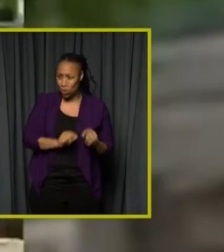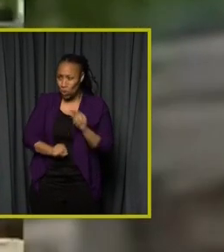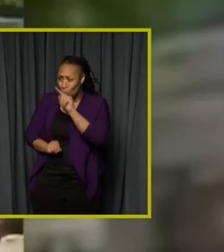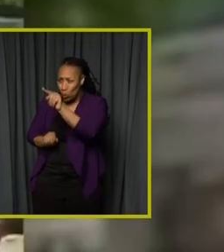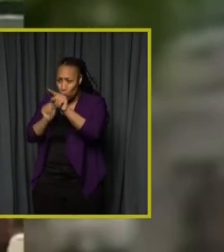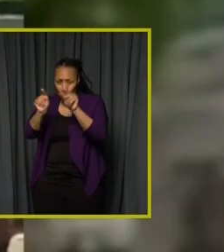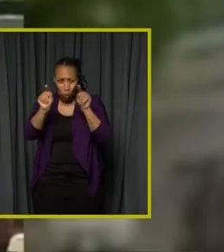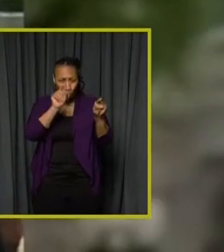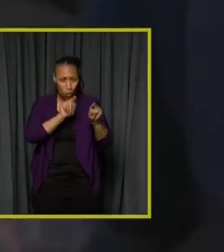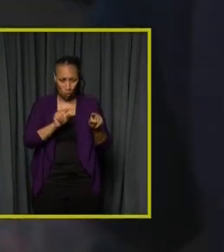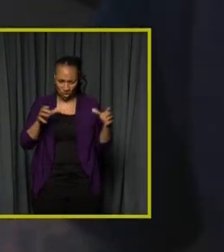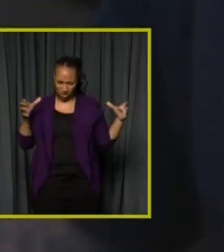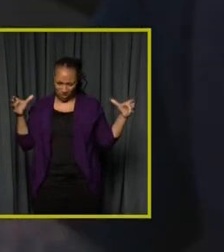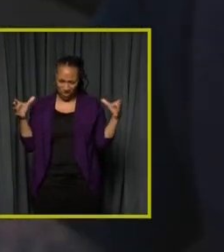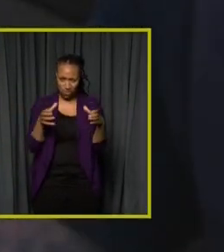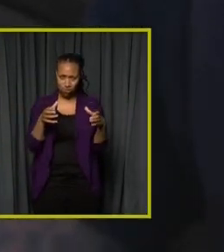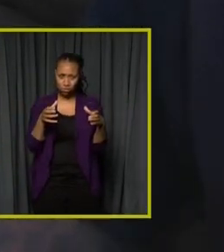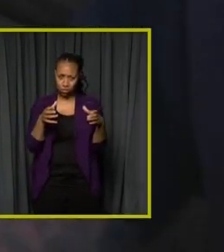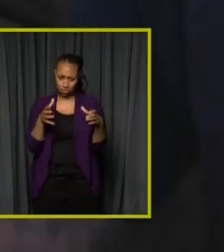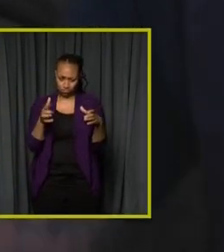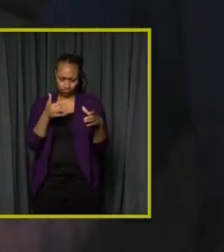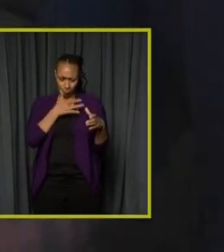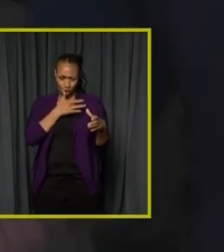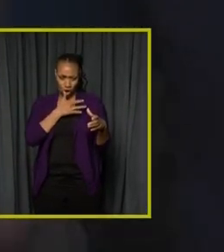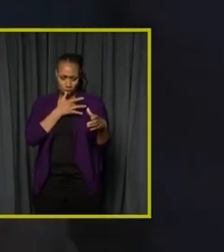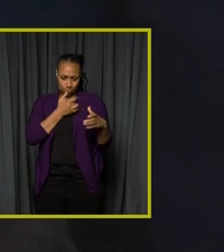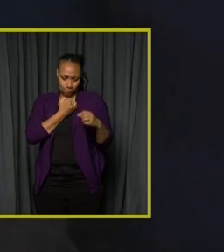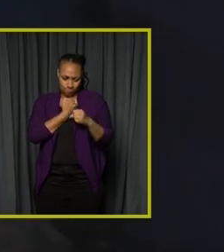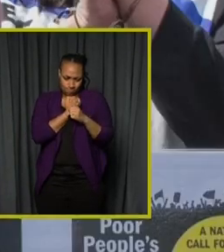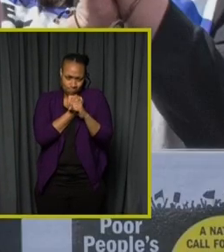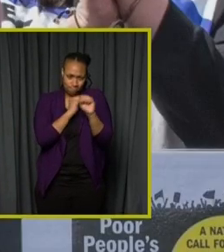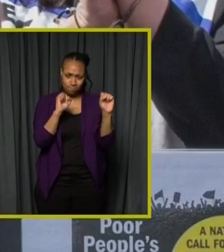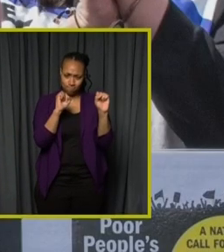this democracy and this world.